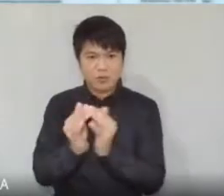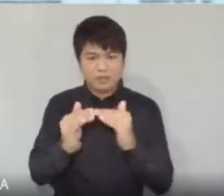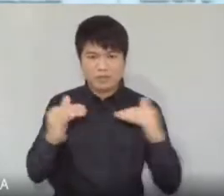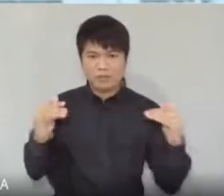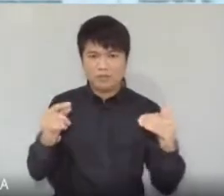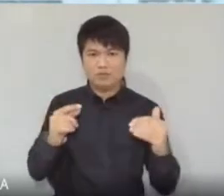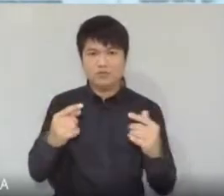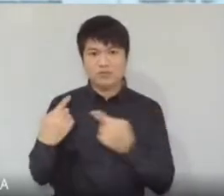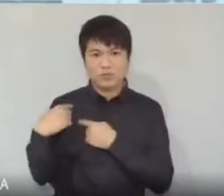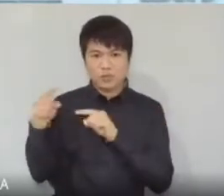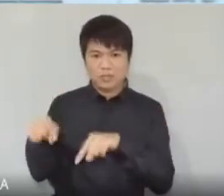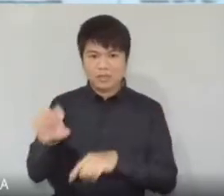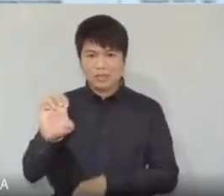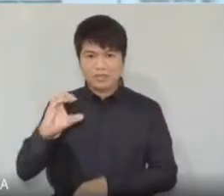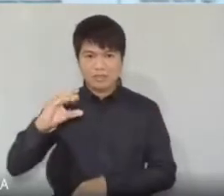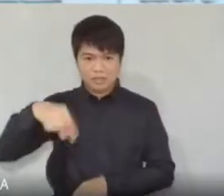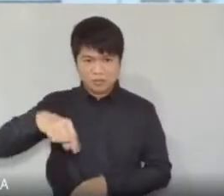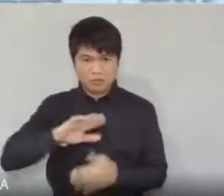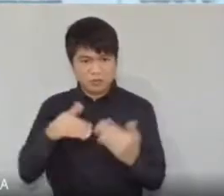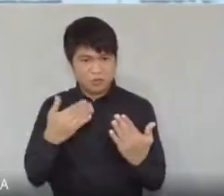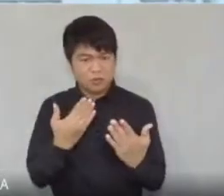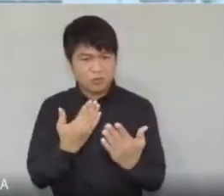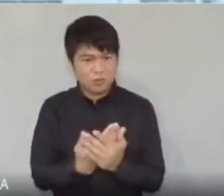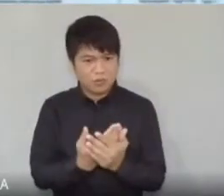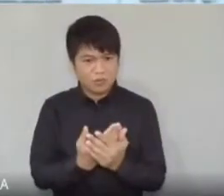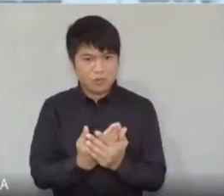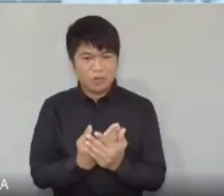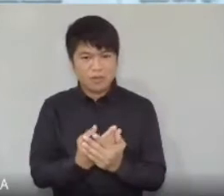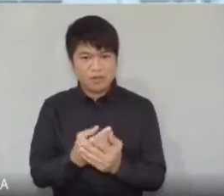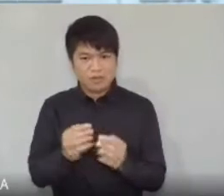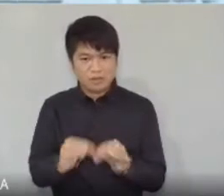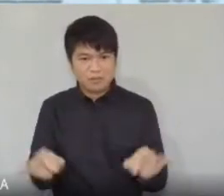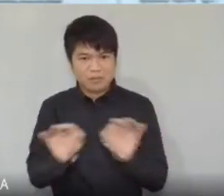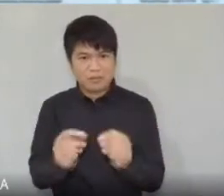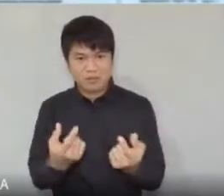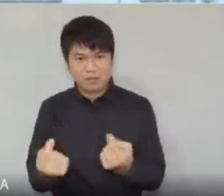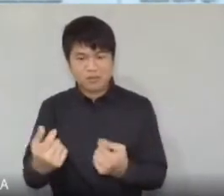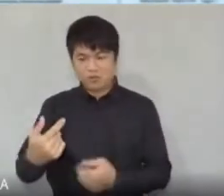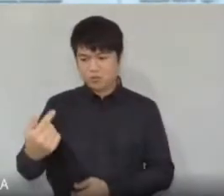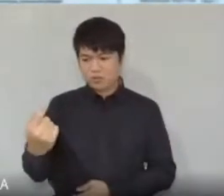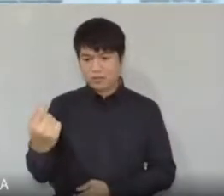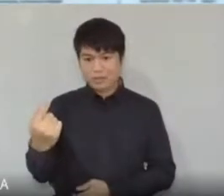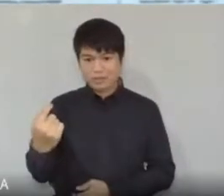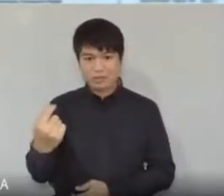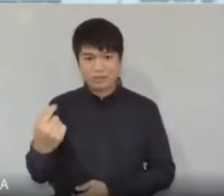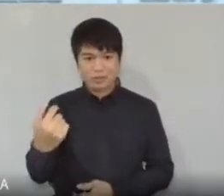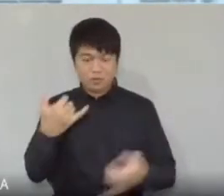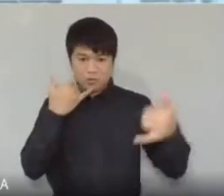doorsteps. If not available, the hatid subo is also done at our